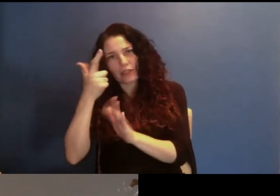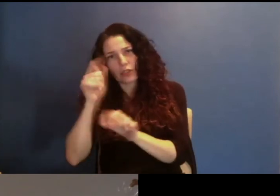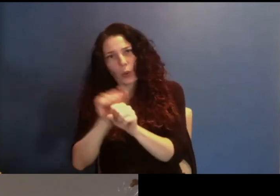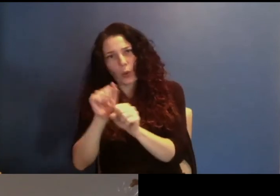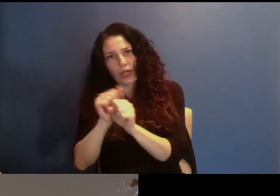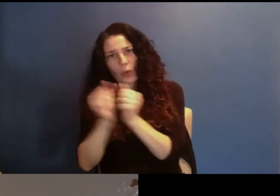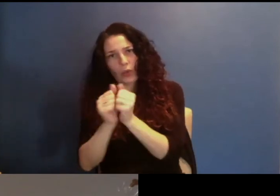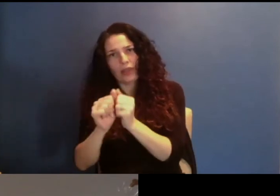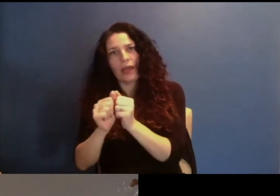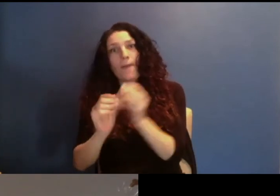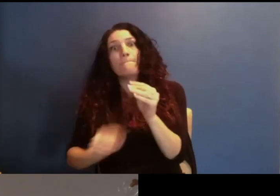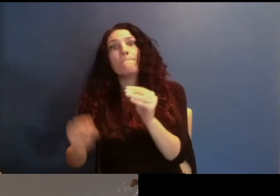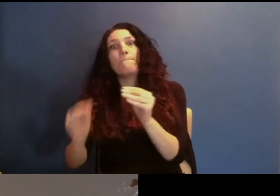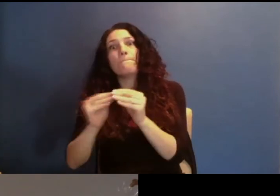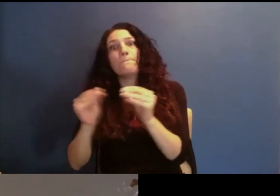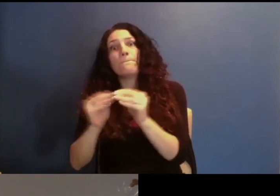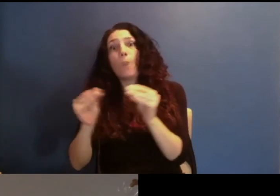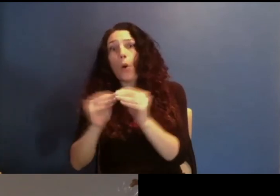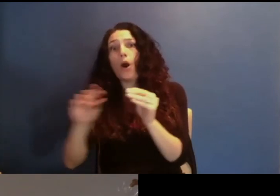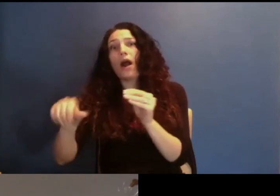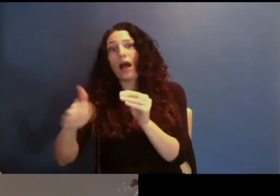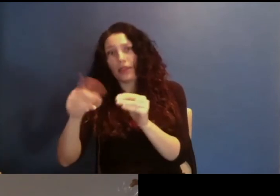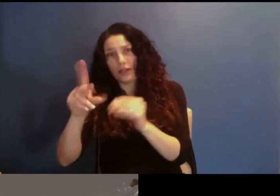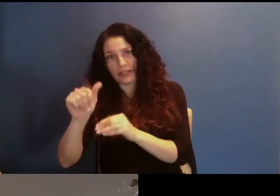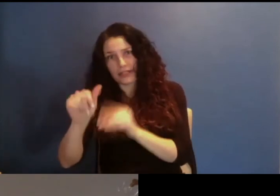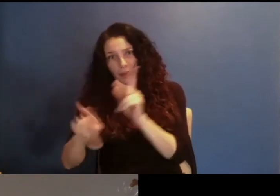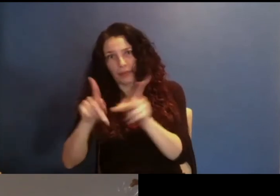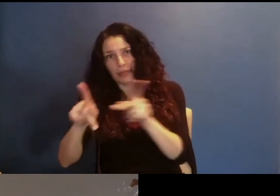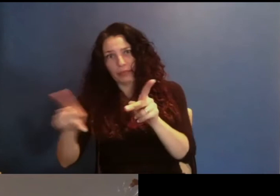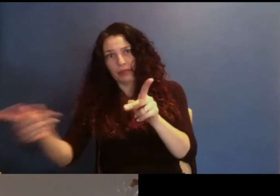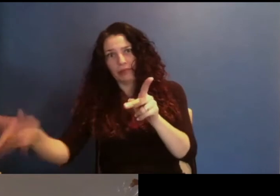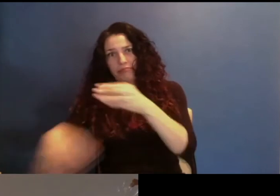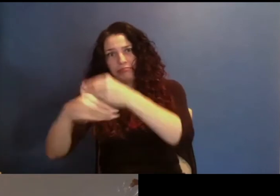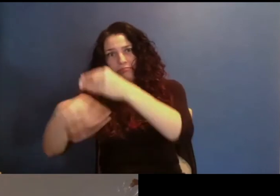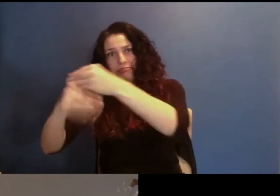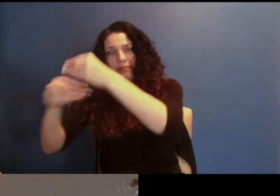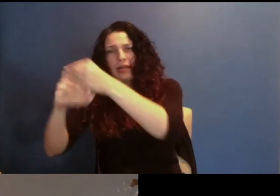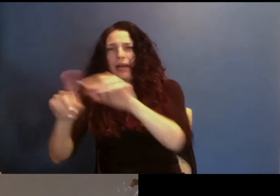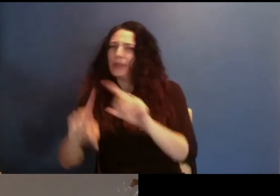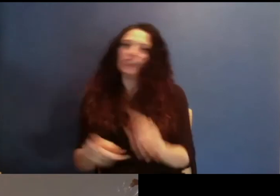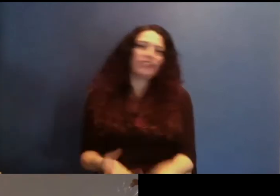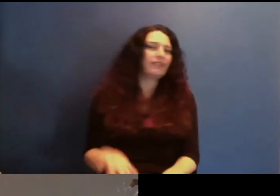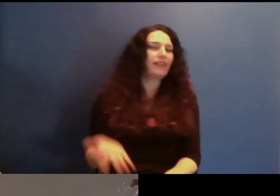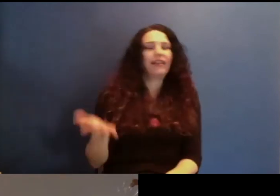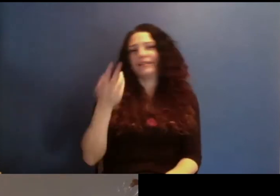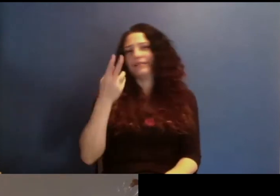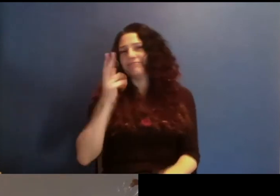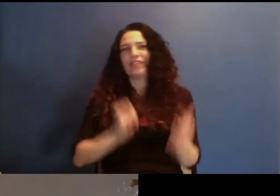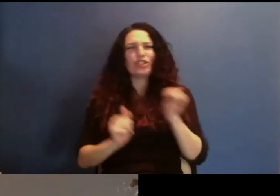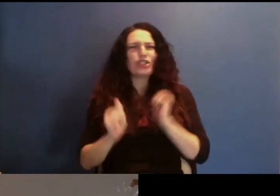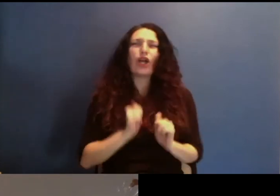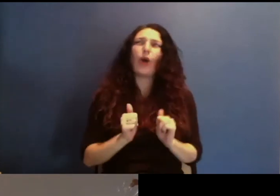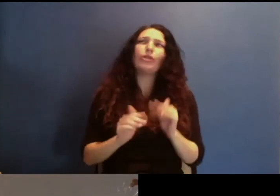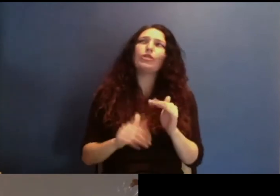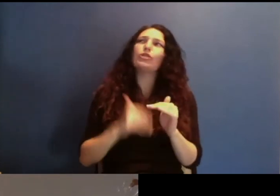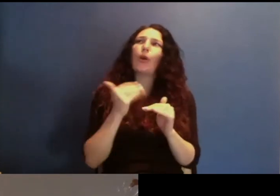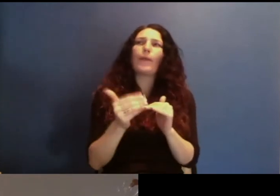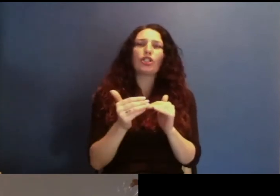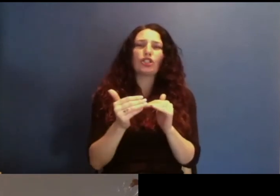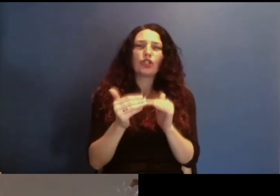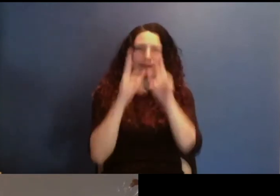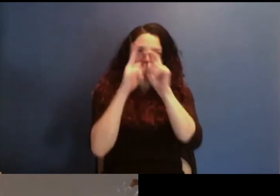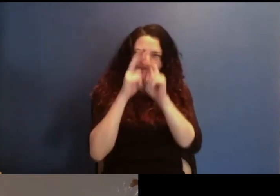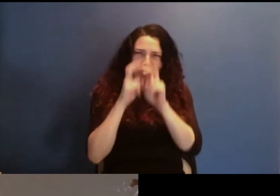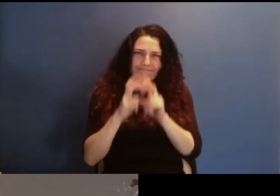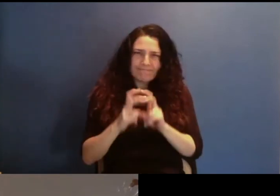It still is a show with a lot of able-bodied people, and I don't know. There's just so much. Like there's so much more to explore that I can't